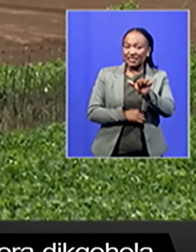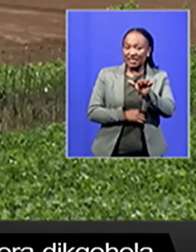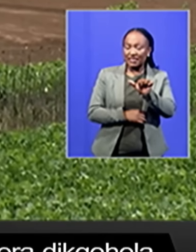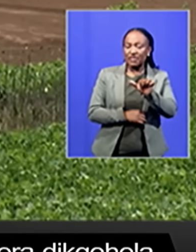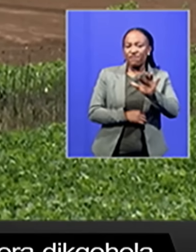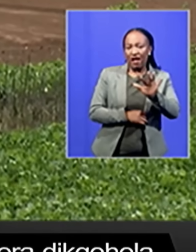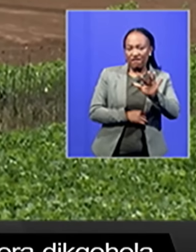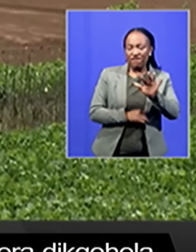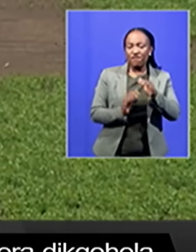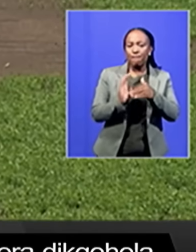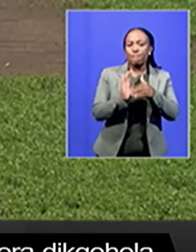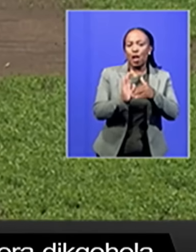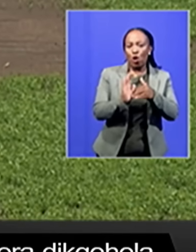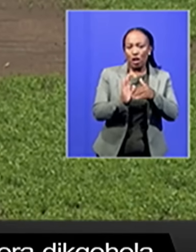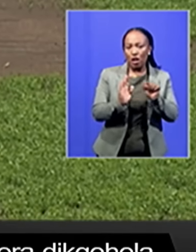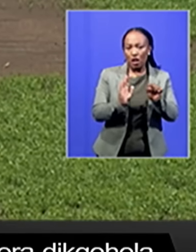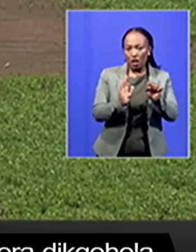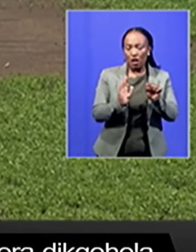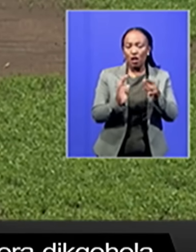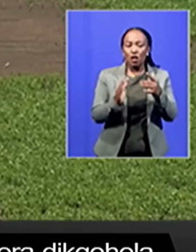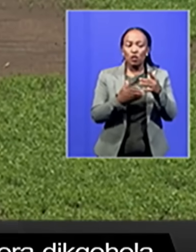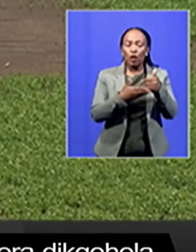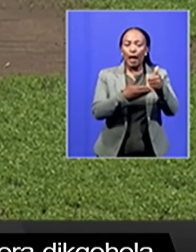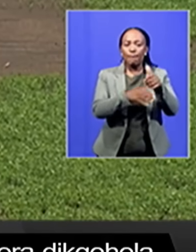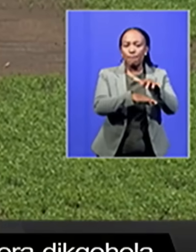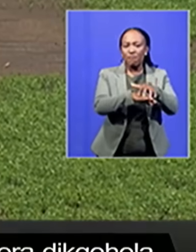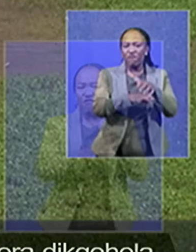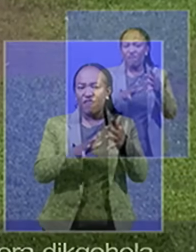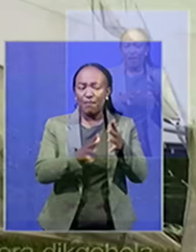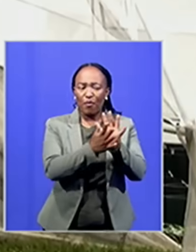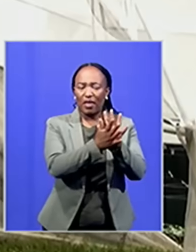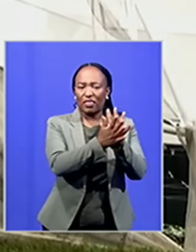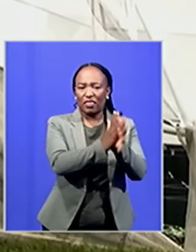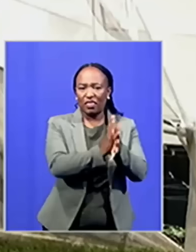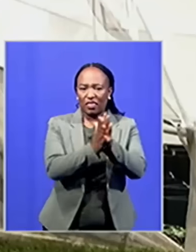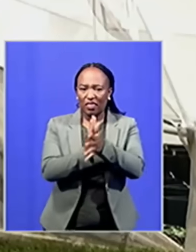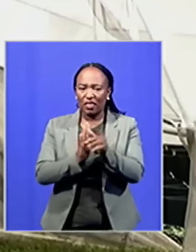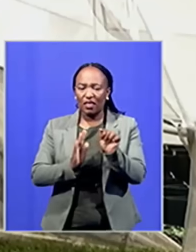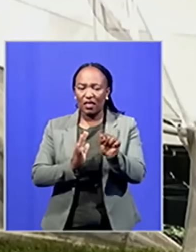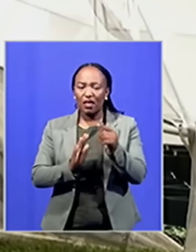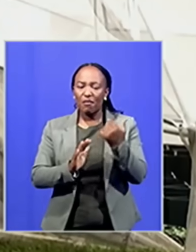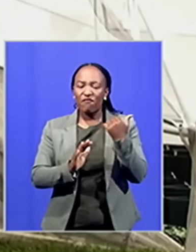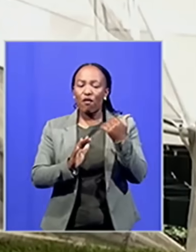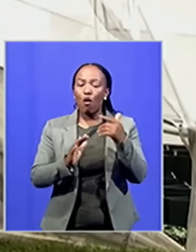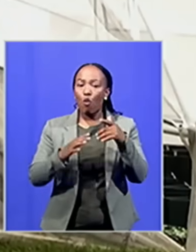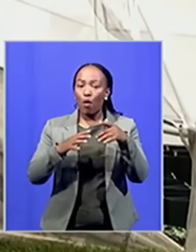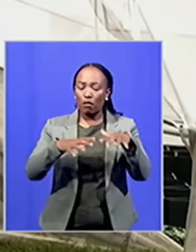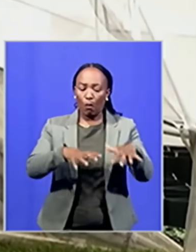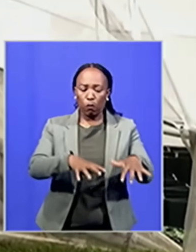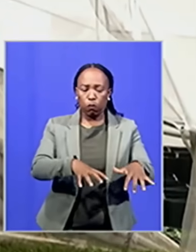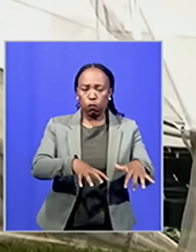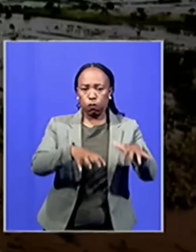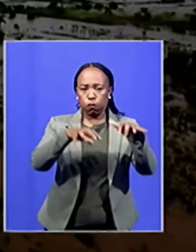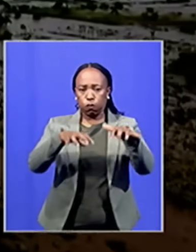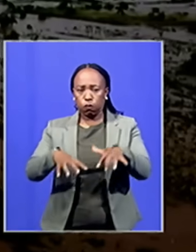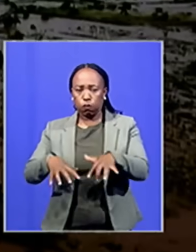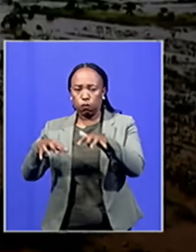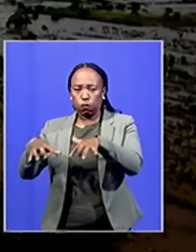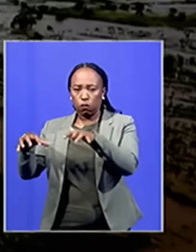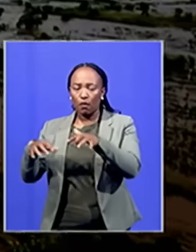165 tsa dimilione ho tshehetsa dihwai tse lahletsweng ke leruo la tsona nakong ena ya dikgohola provinceng.